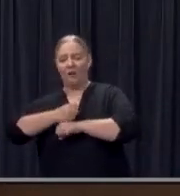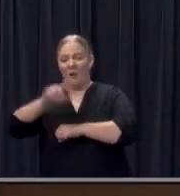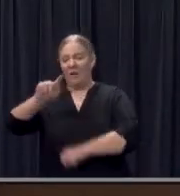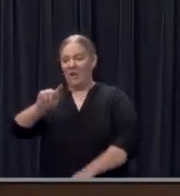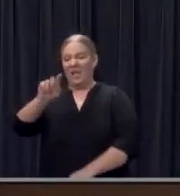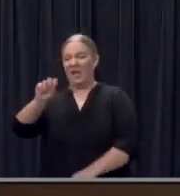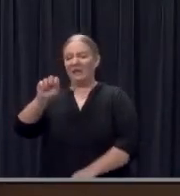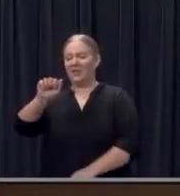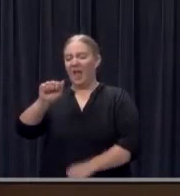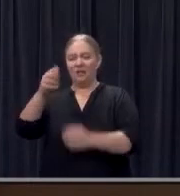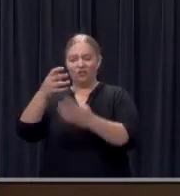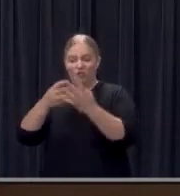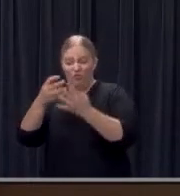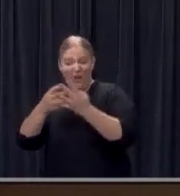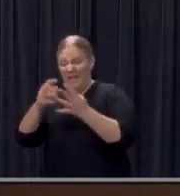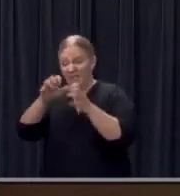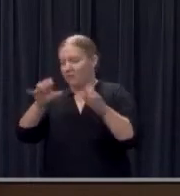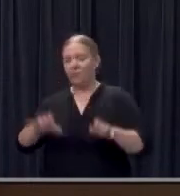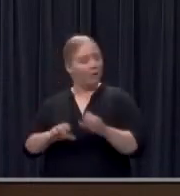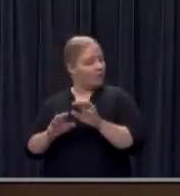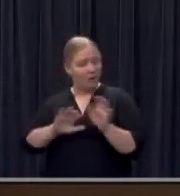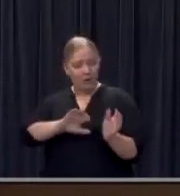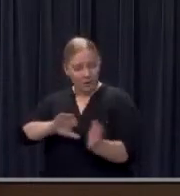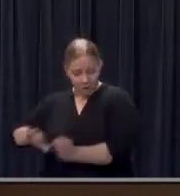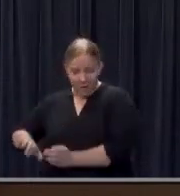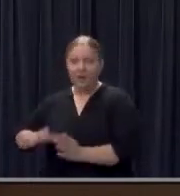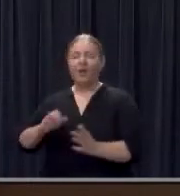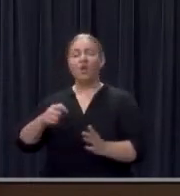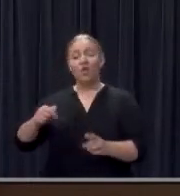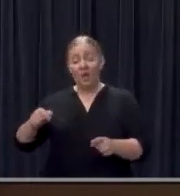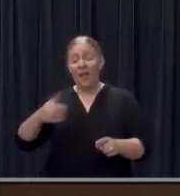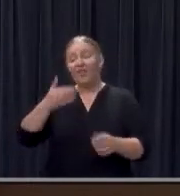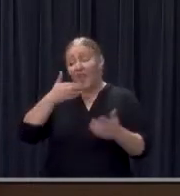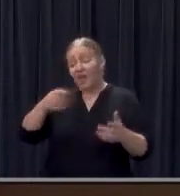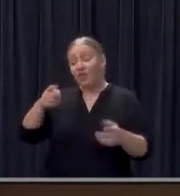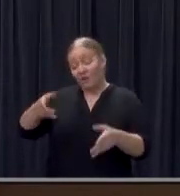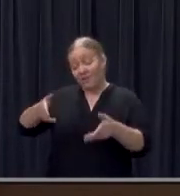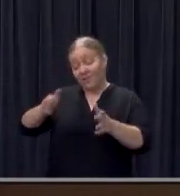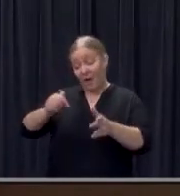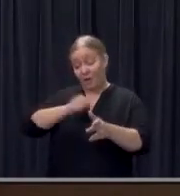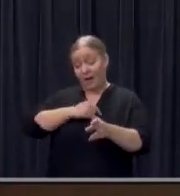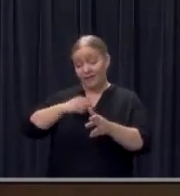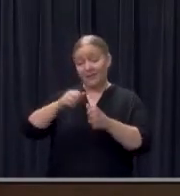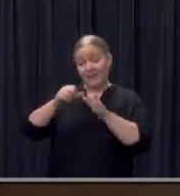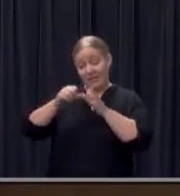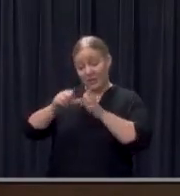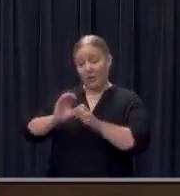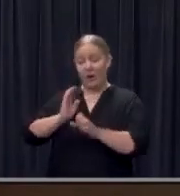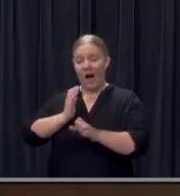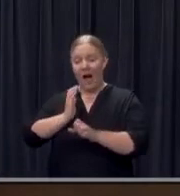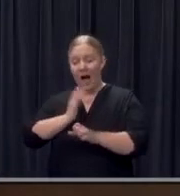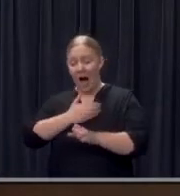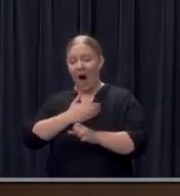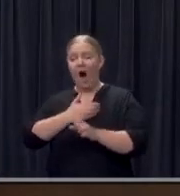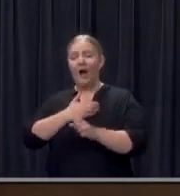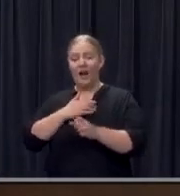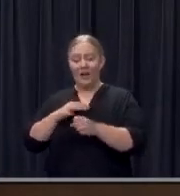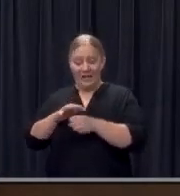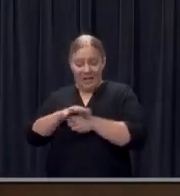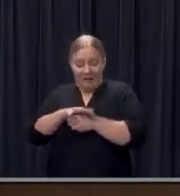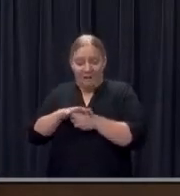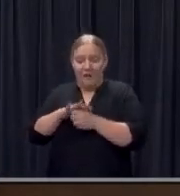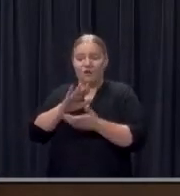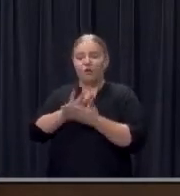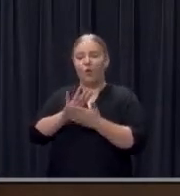And so I want to thank you for that as well, because you've allowed us to maintain our neighborhood school culture